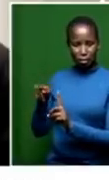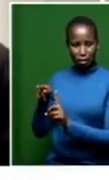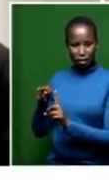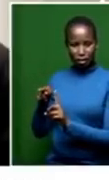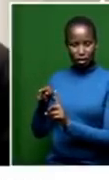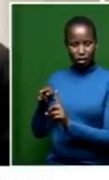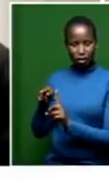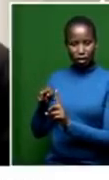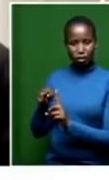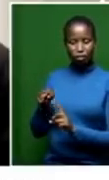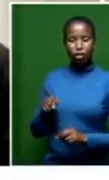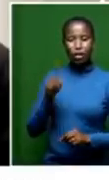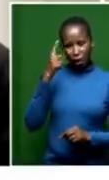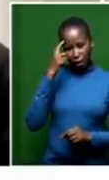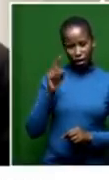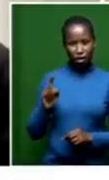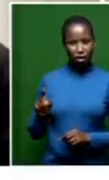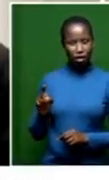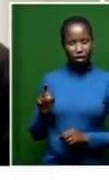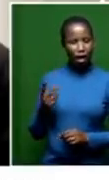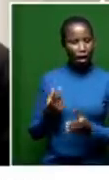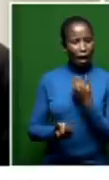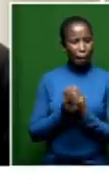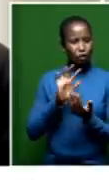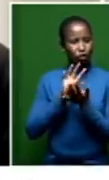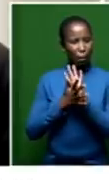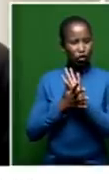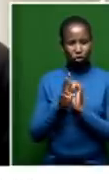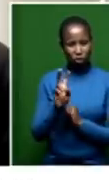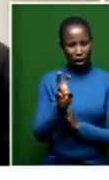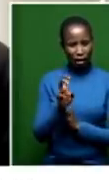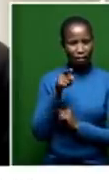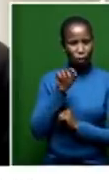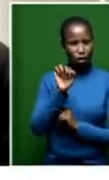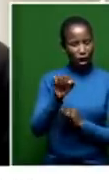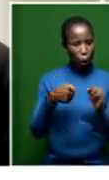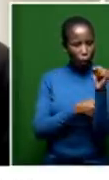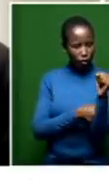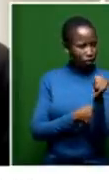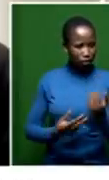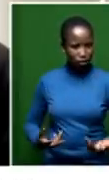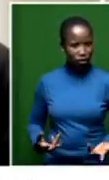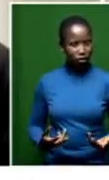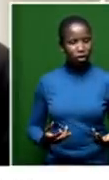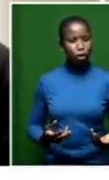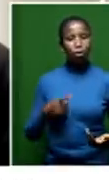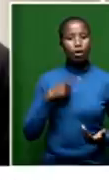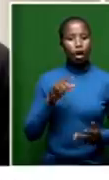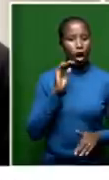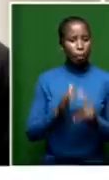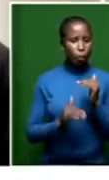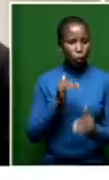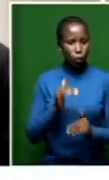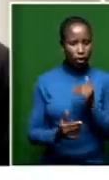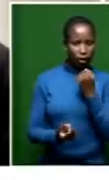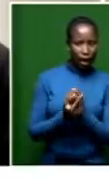of damage do you think has been done to the reputation of this office, given this whole process and everything